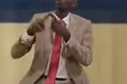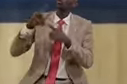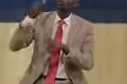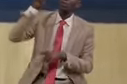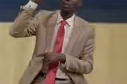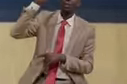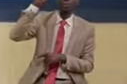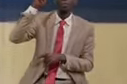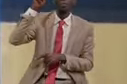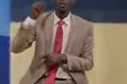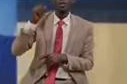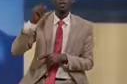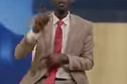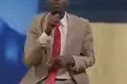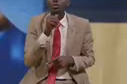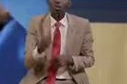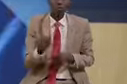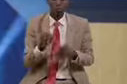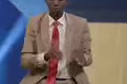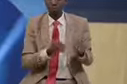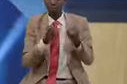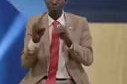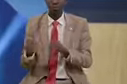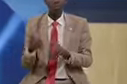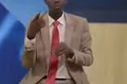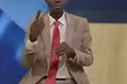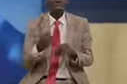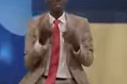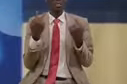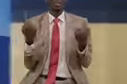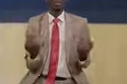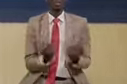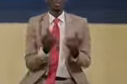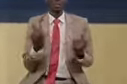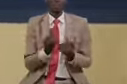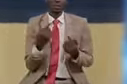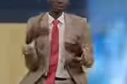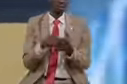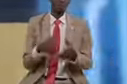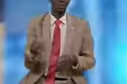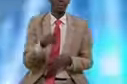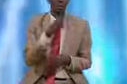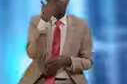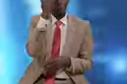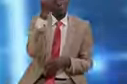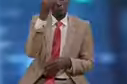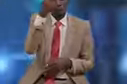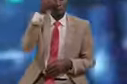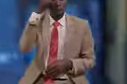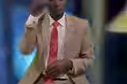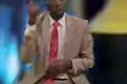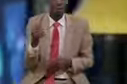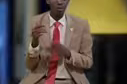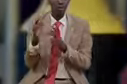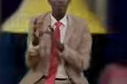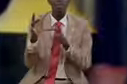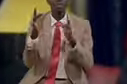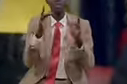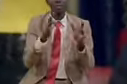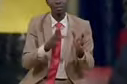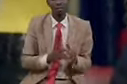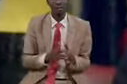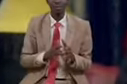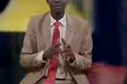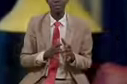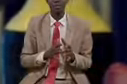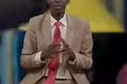not imputing their trespasses unto them. Why? Because Jesus bore